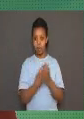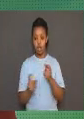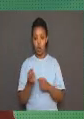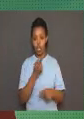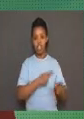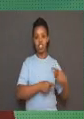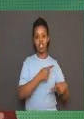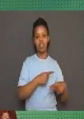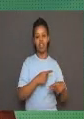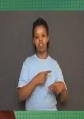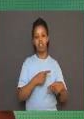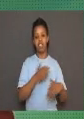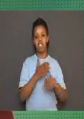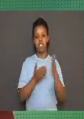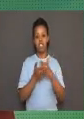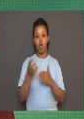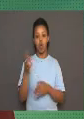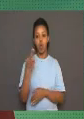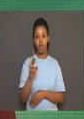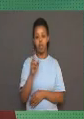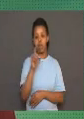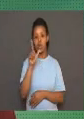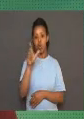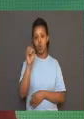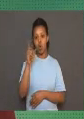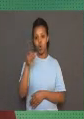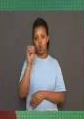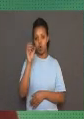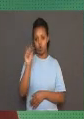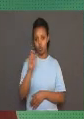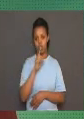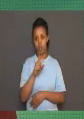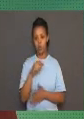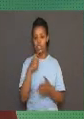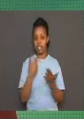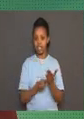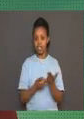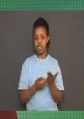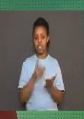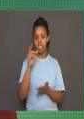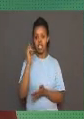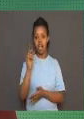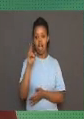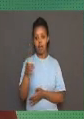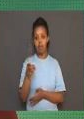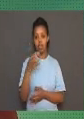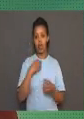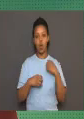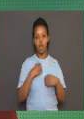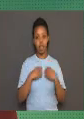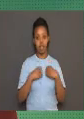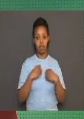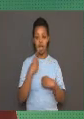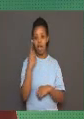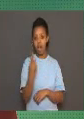position, or locus. Therefore, a dihybrid organism